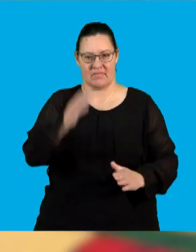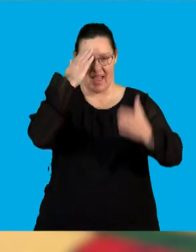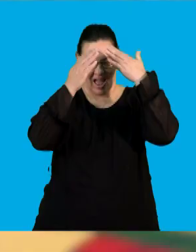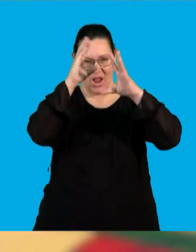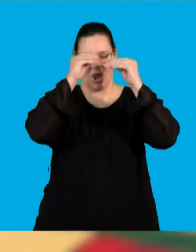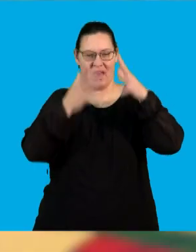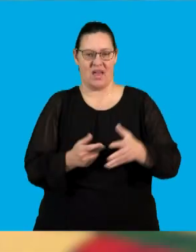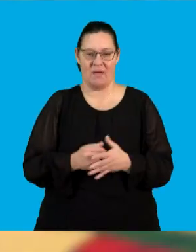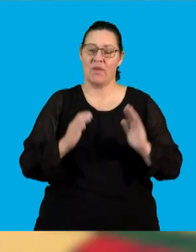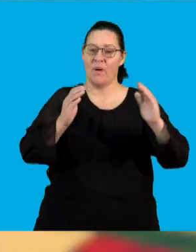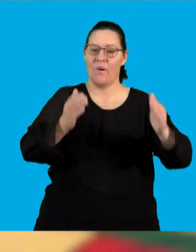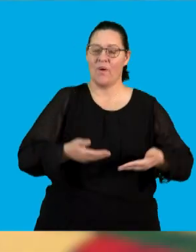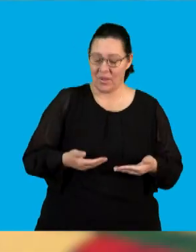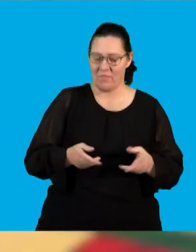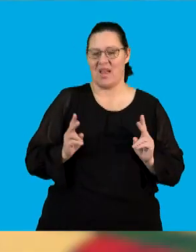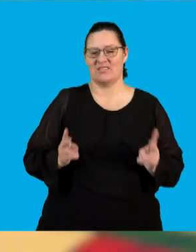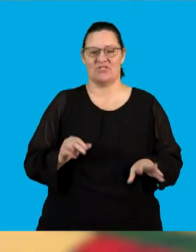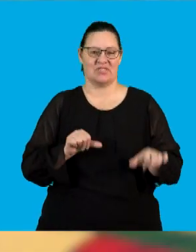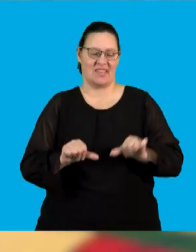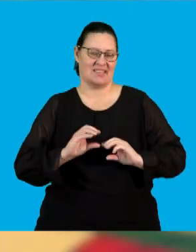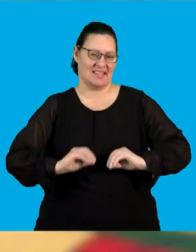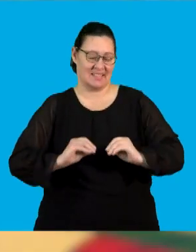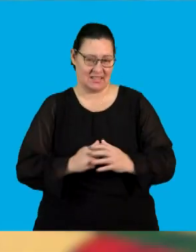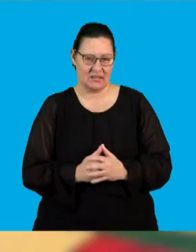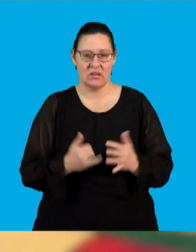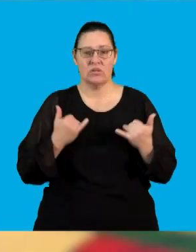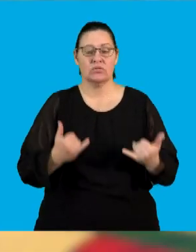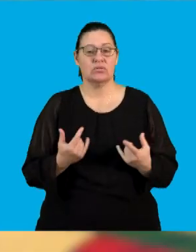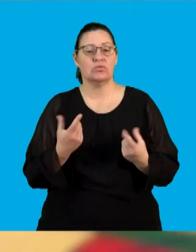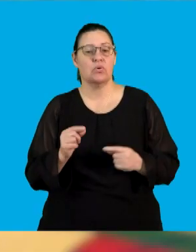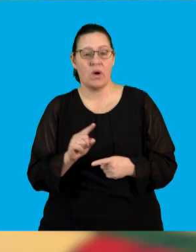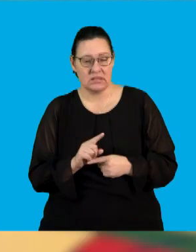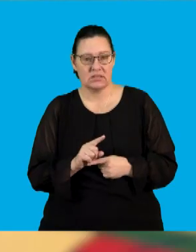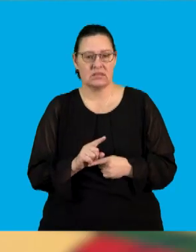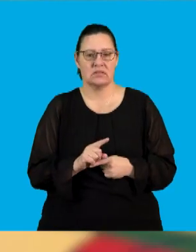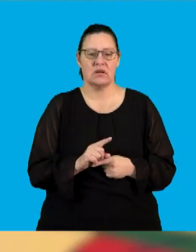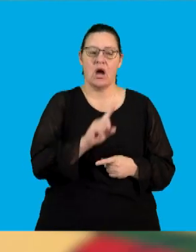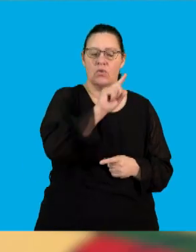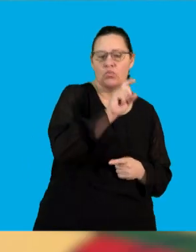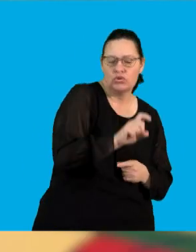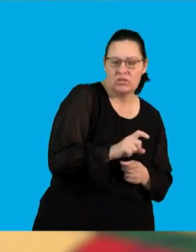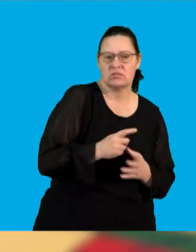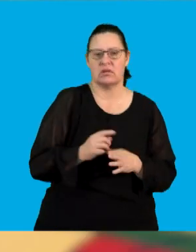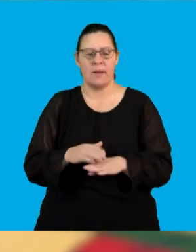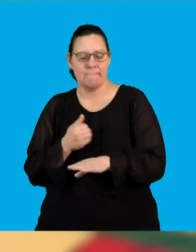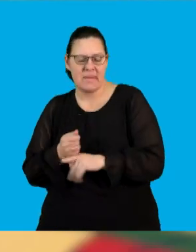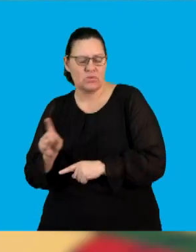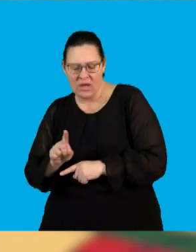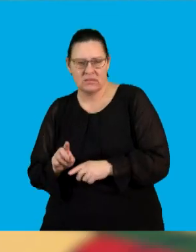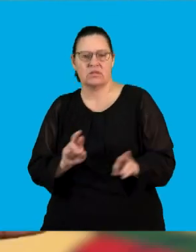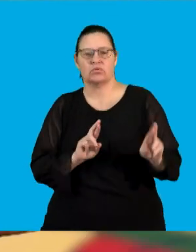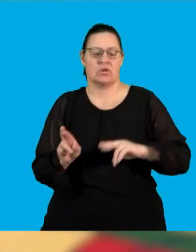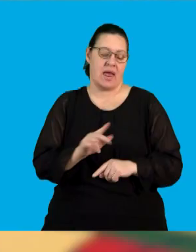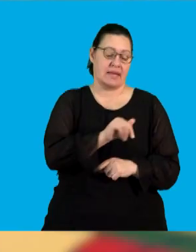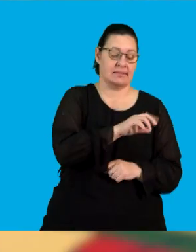Hello learners and welcome to your natural sciences lesson. So today we're going to be doing practice questions and application questions that are based on the reaction